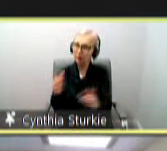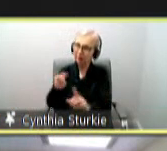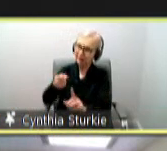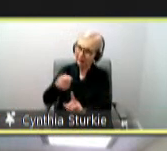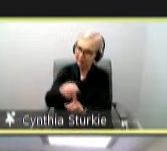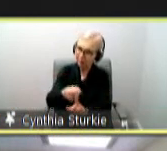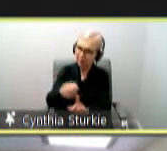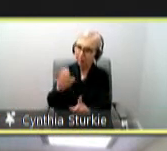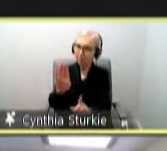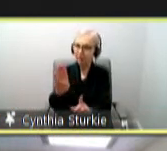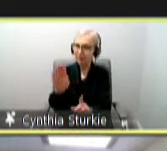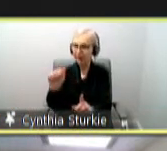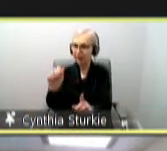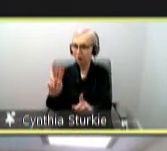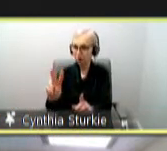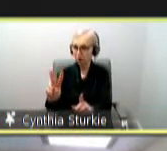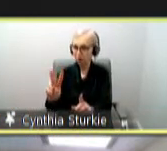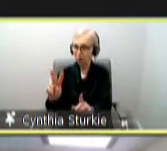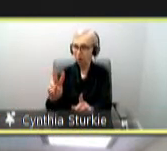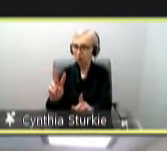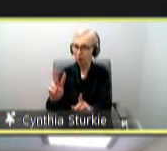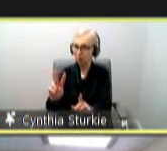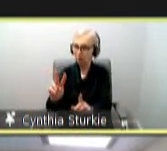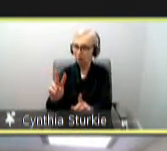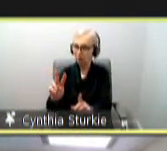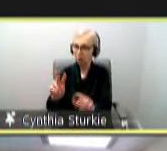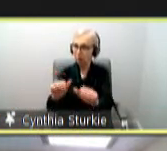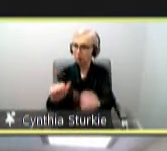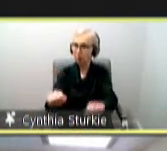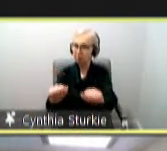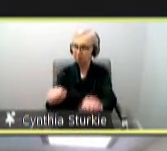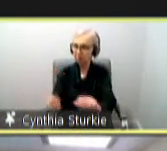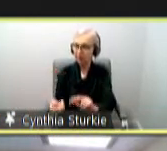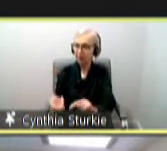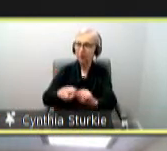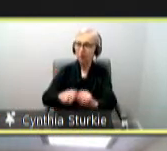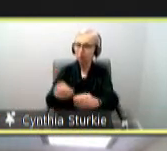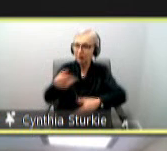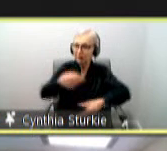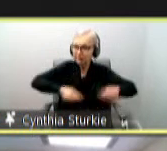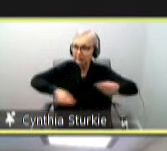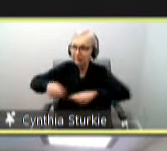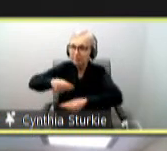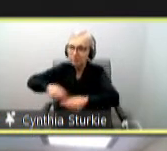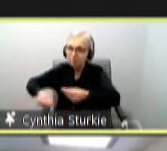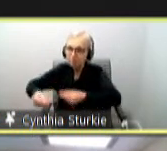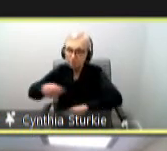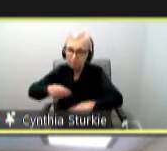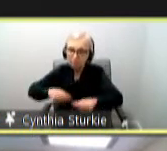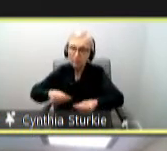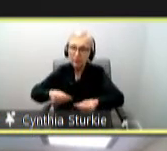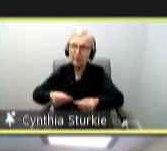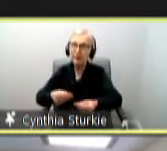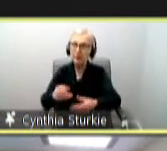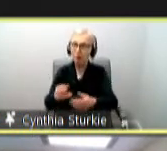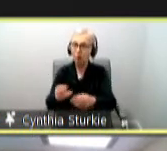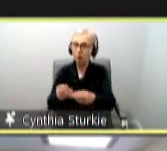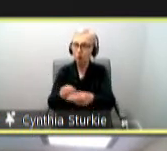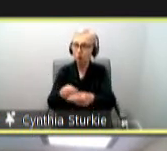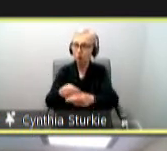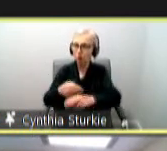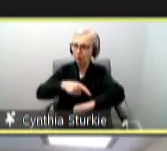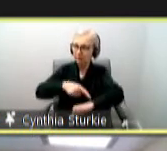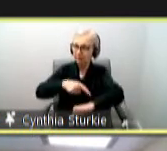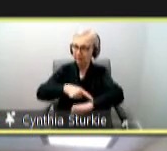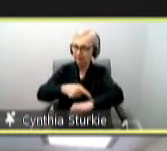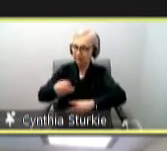see here from BA.2 would potentially cause increased transmission, increase in cases temporarily, but doesn't